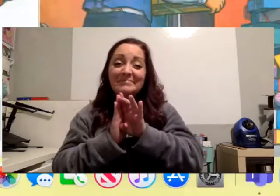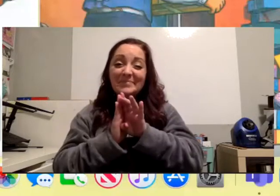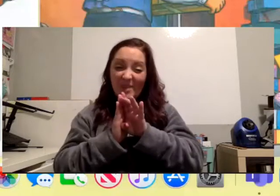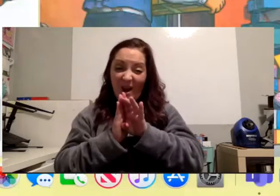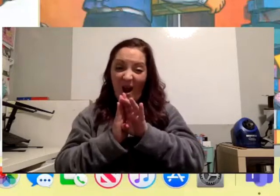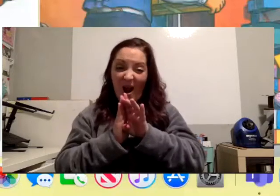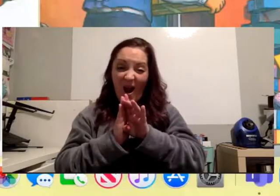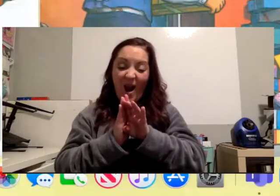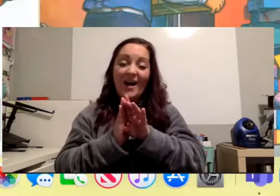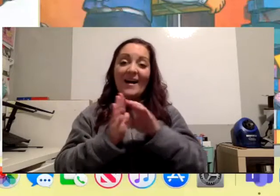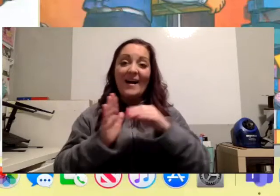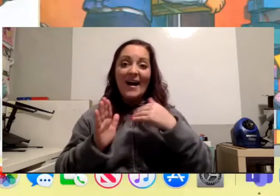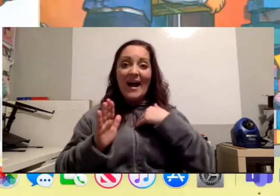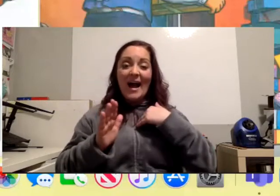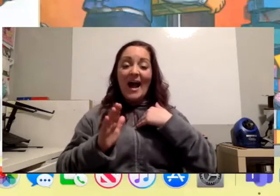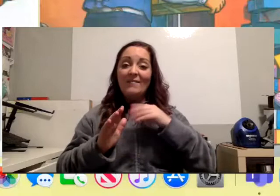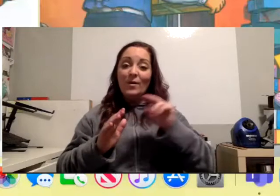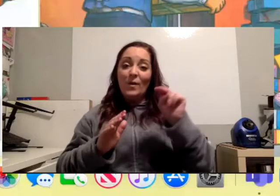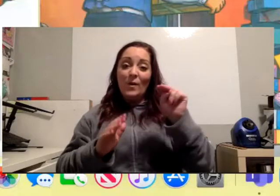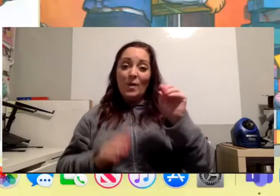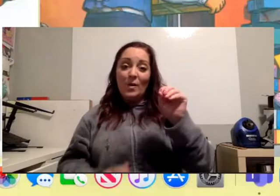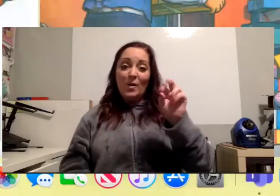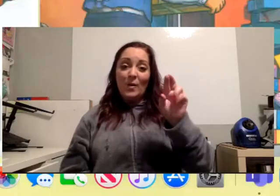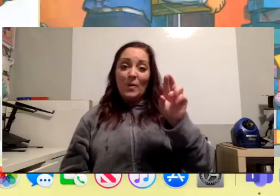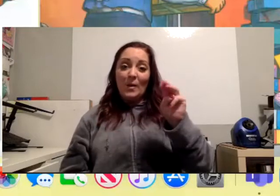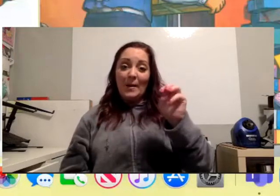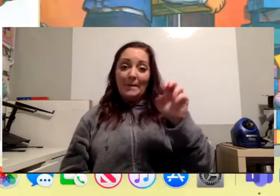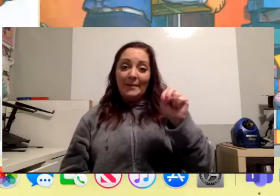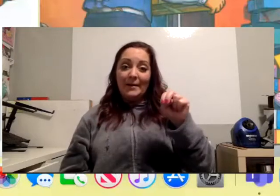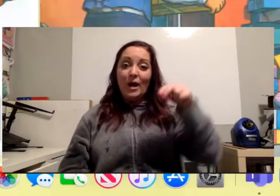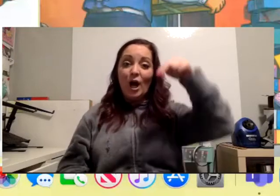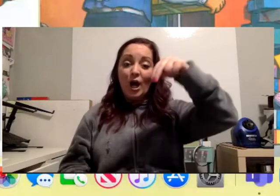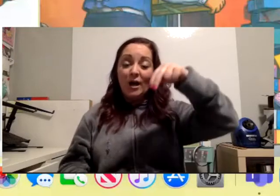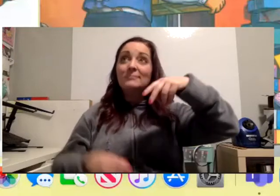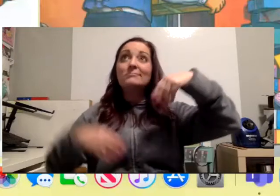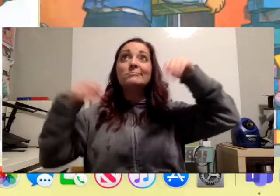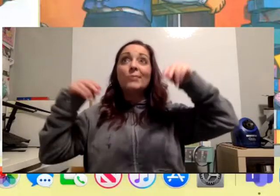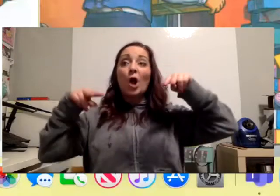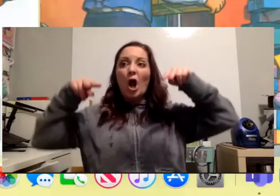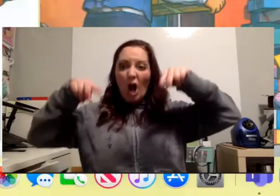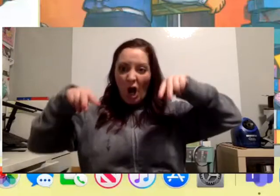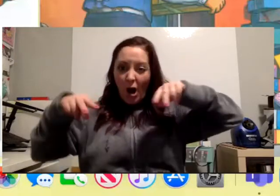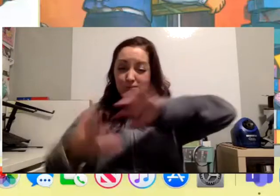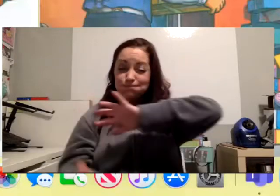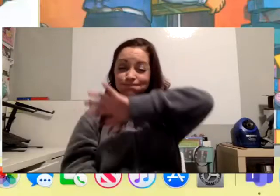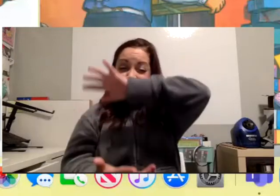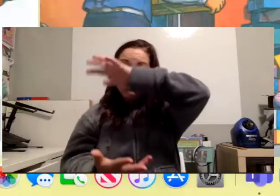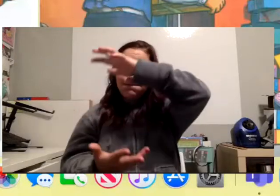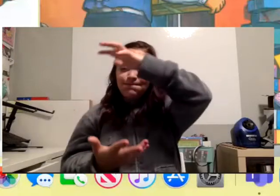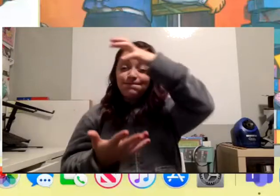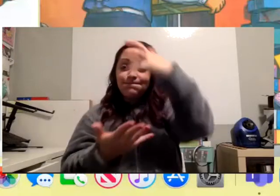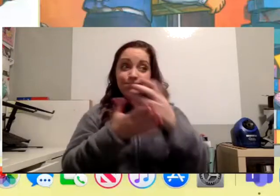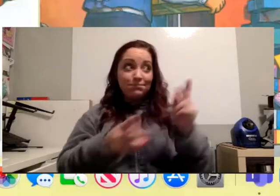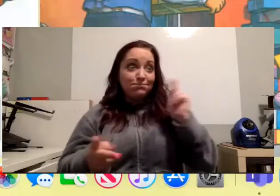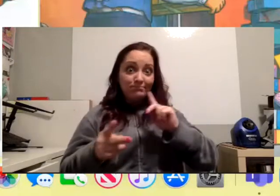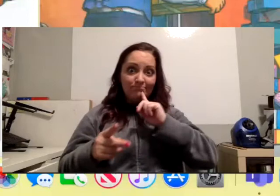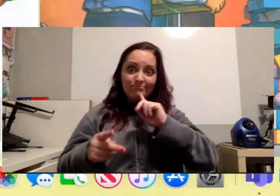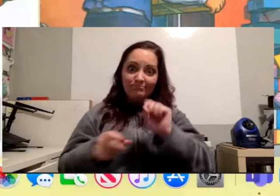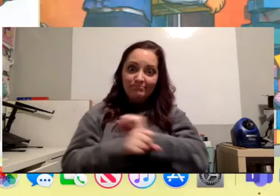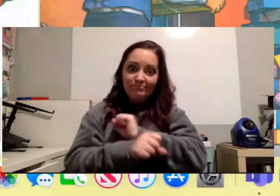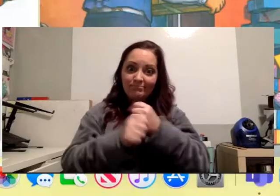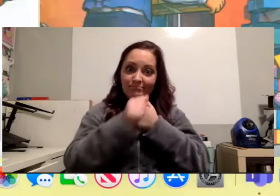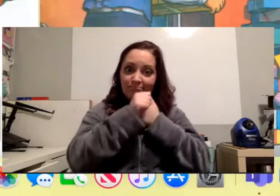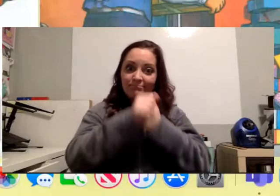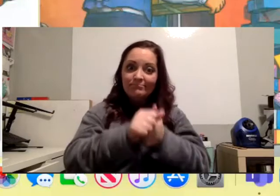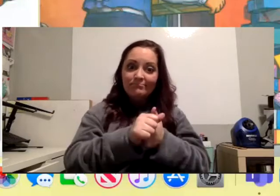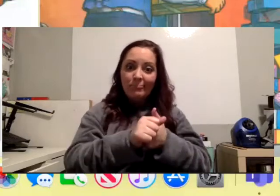And the next you see the picture that has Norman, and he's looking down on the town on a giant